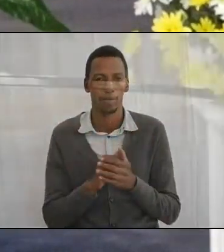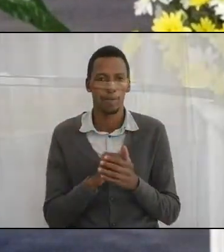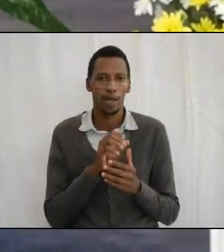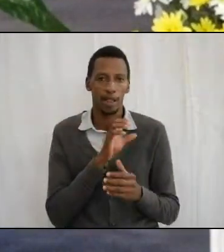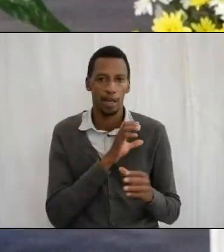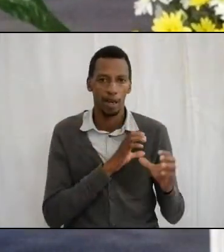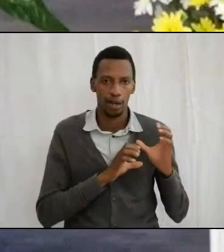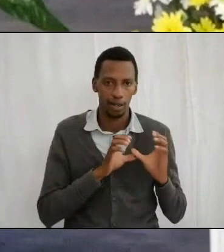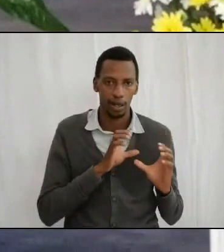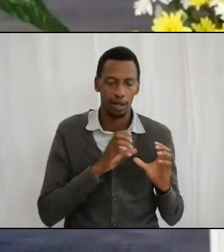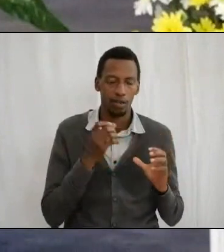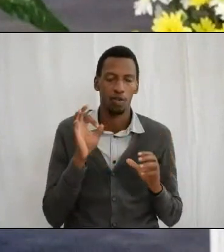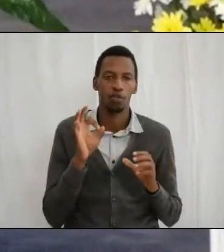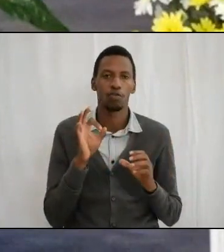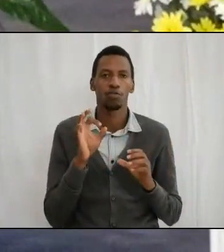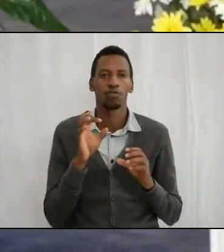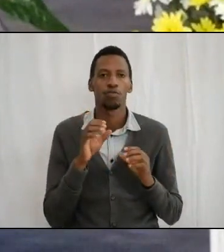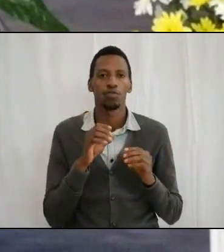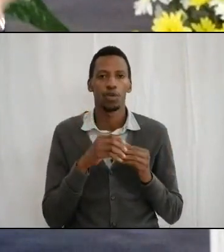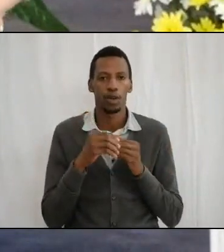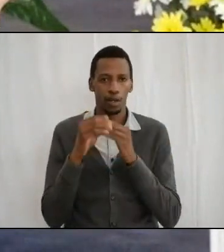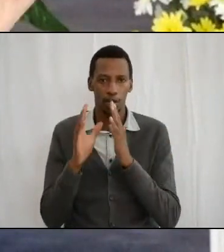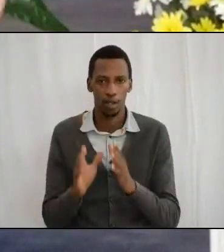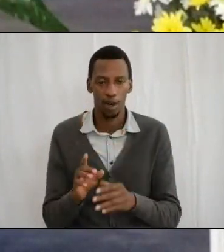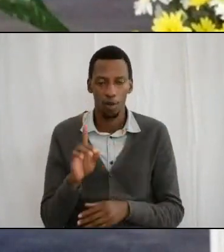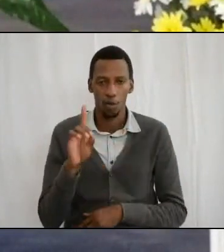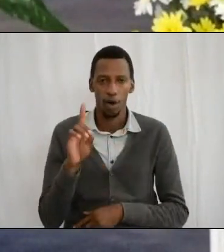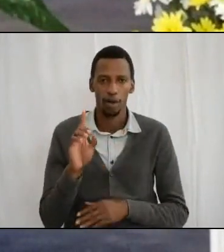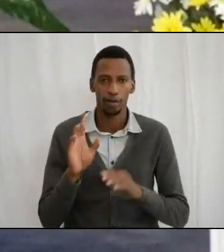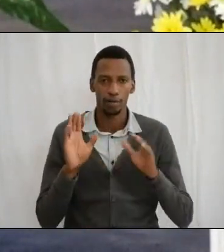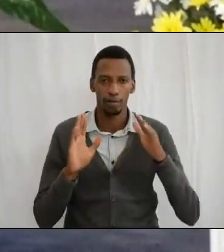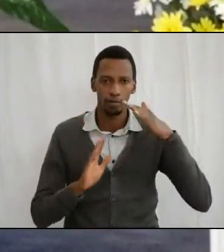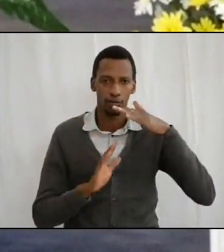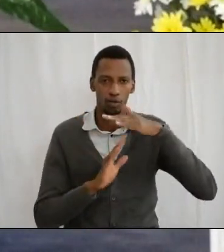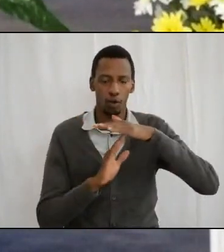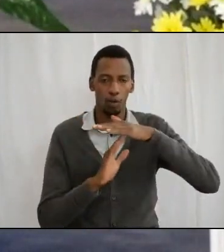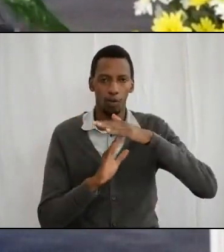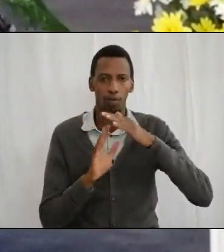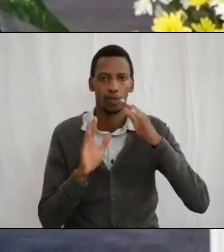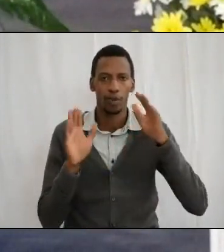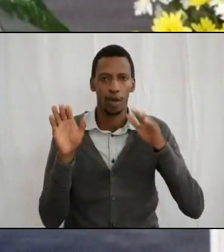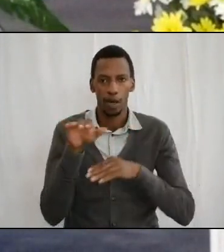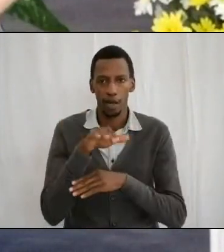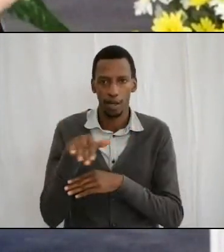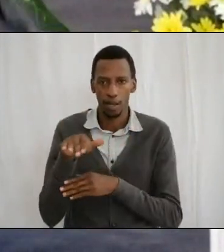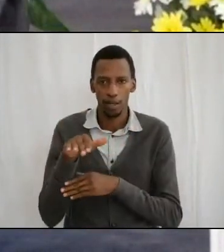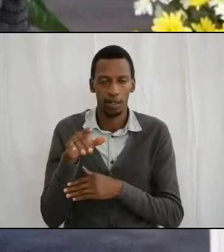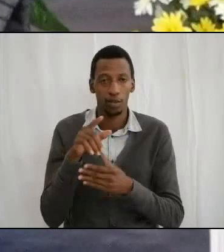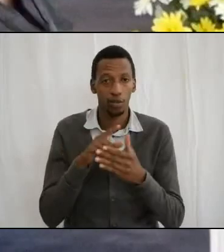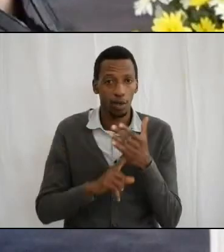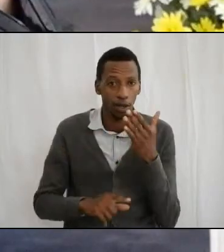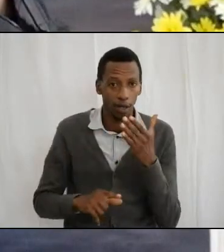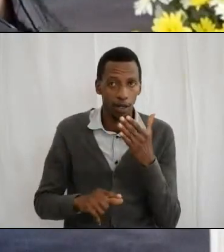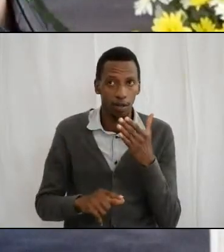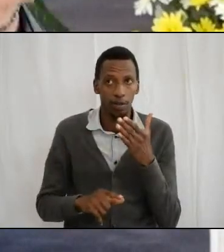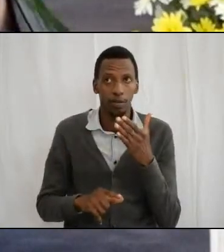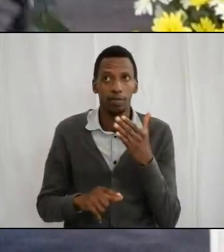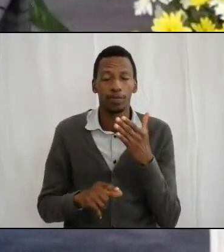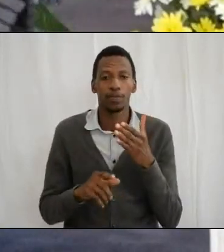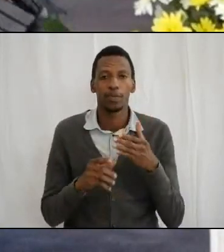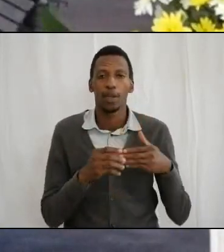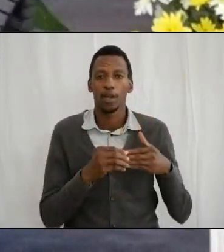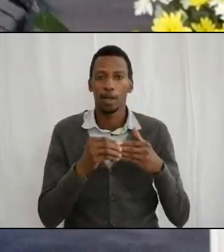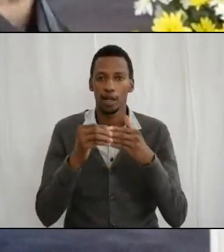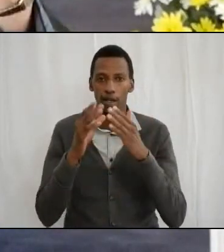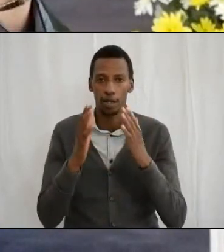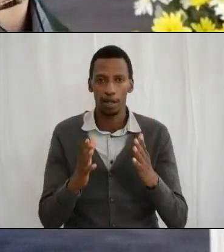or traits of a leader. And one of the key areas that we focused on was leaders are resilient.